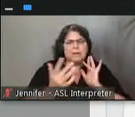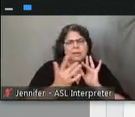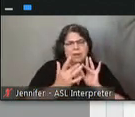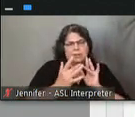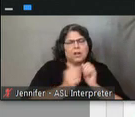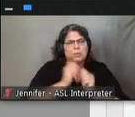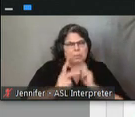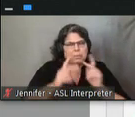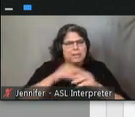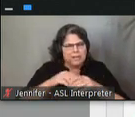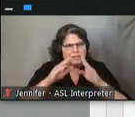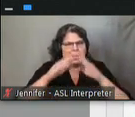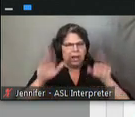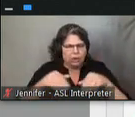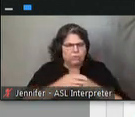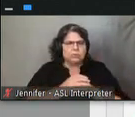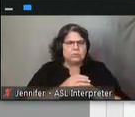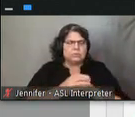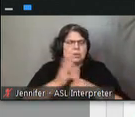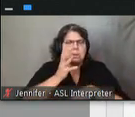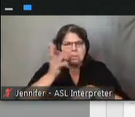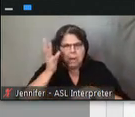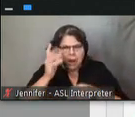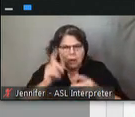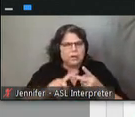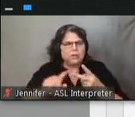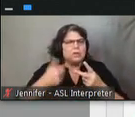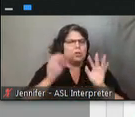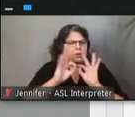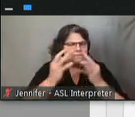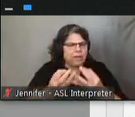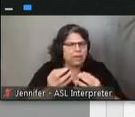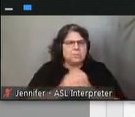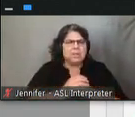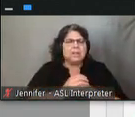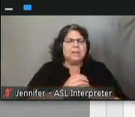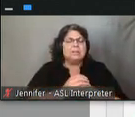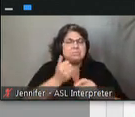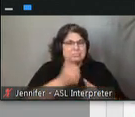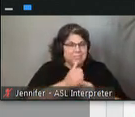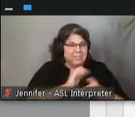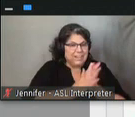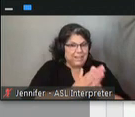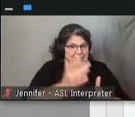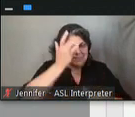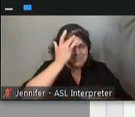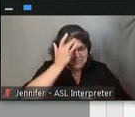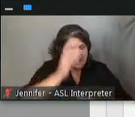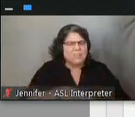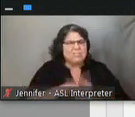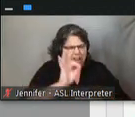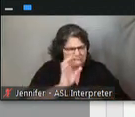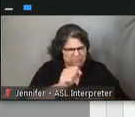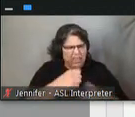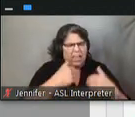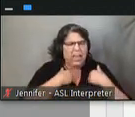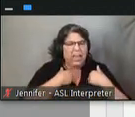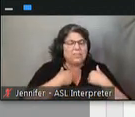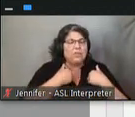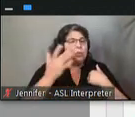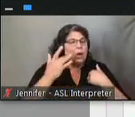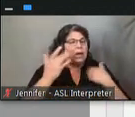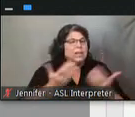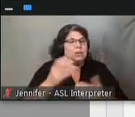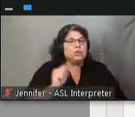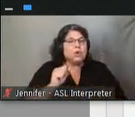household, parents or other relatives, and they get diagnosed because, as you know, here in Sonoma County, we are